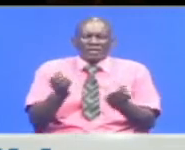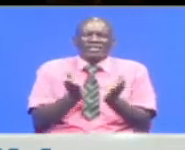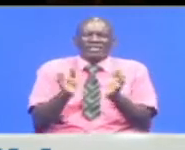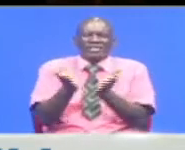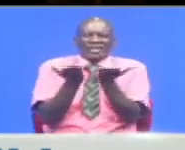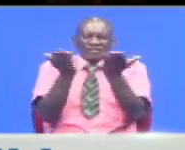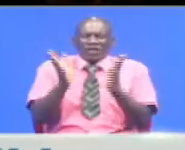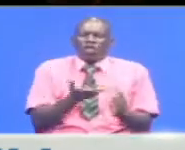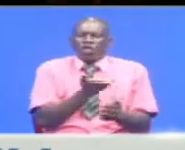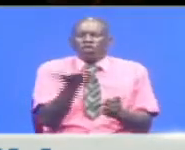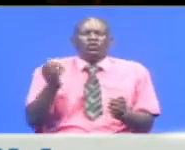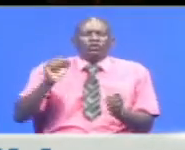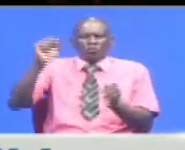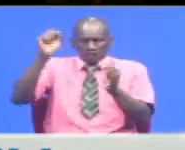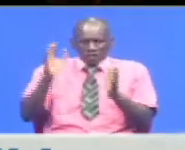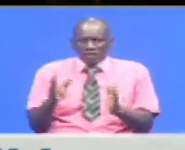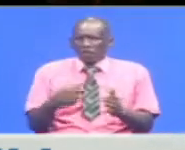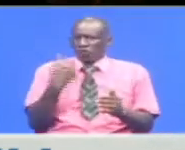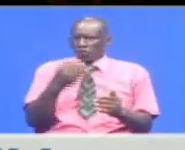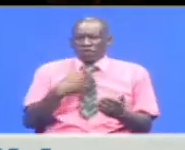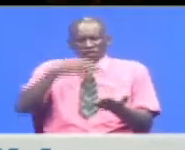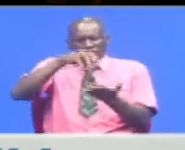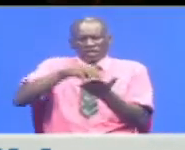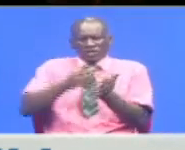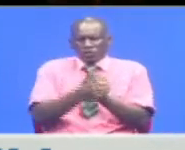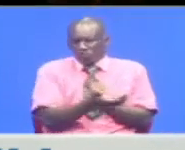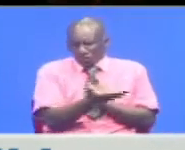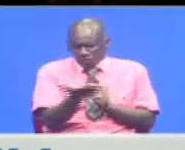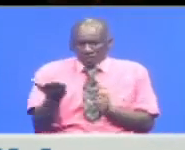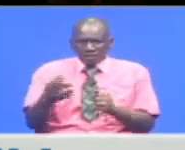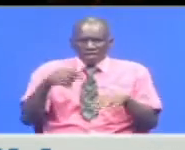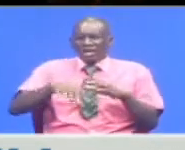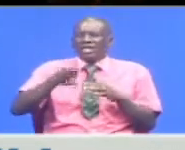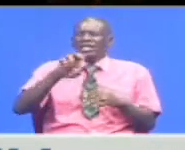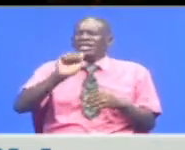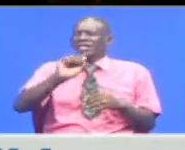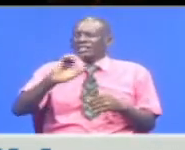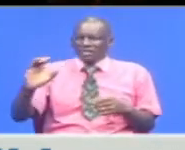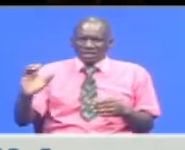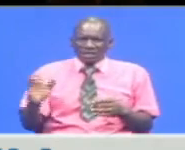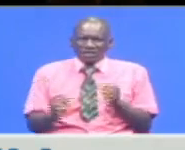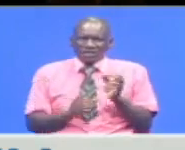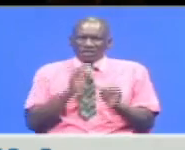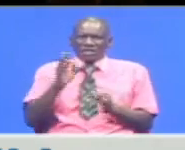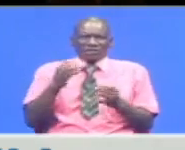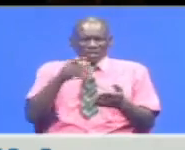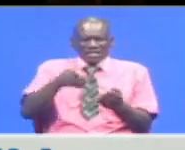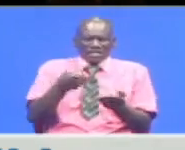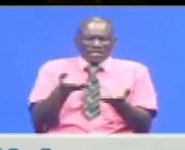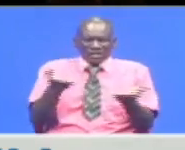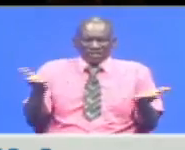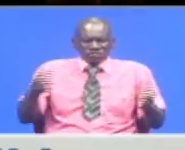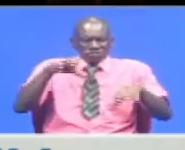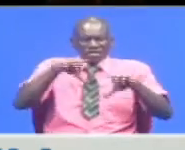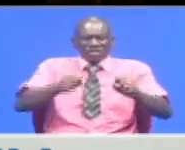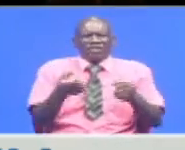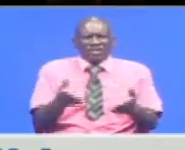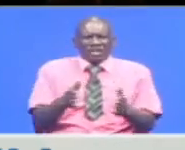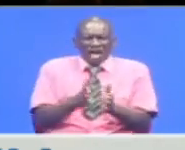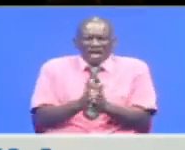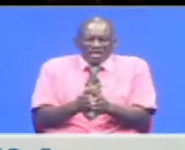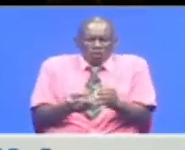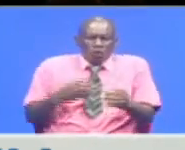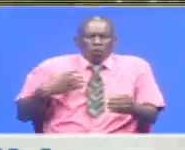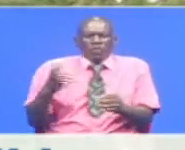politicians who we have cases with them in the EACC. If it is asset recovery, unexplained wealth, we'll keep